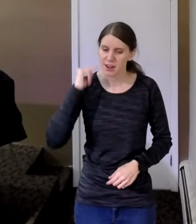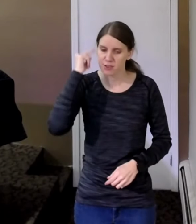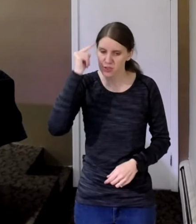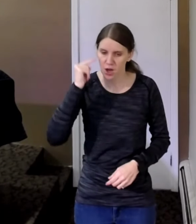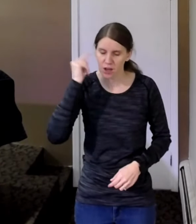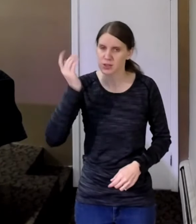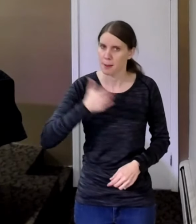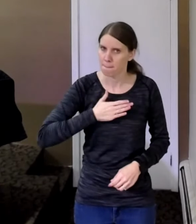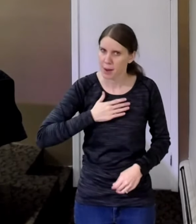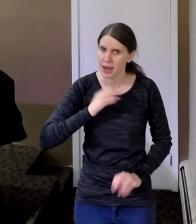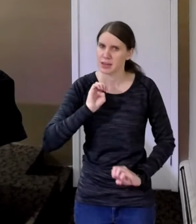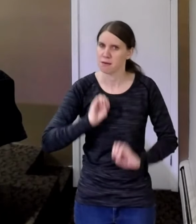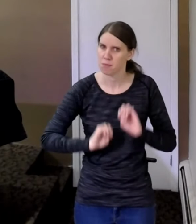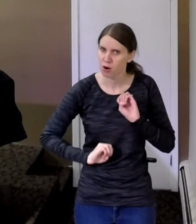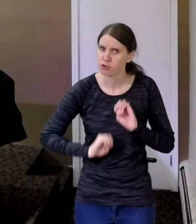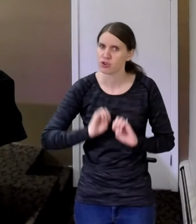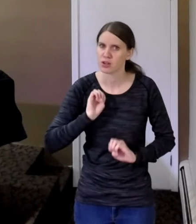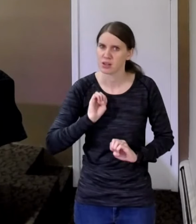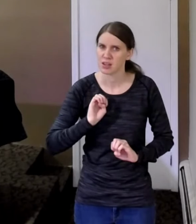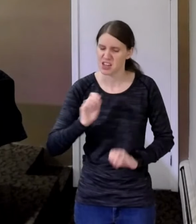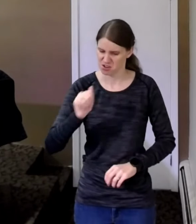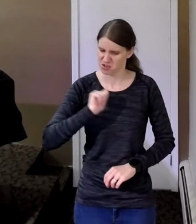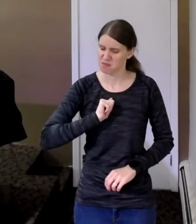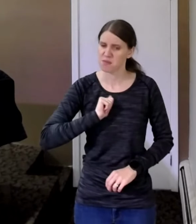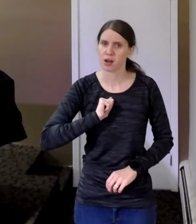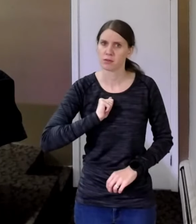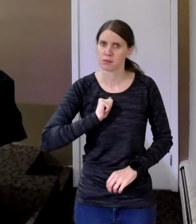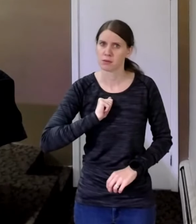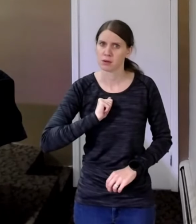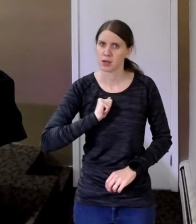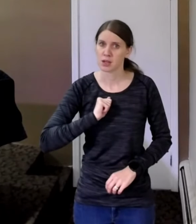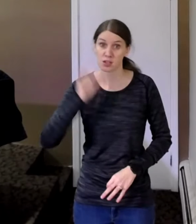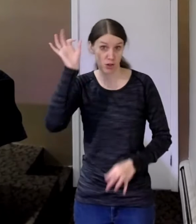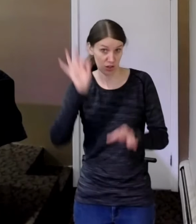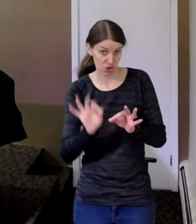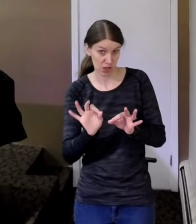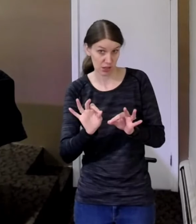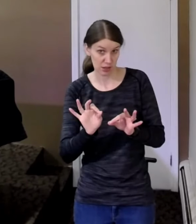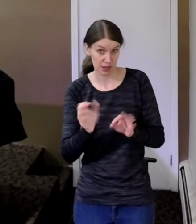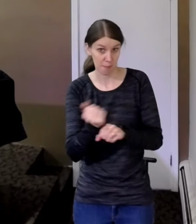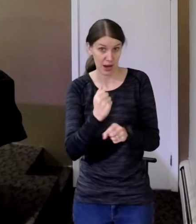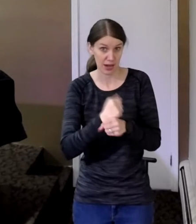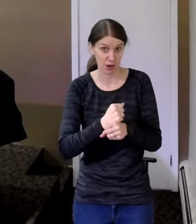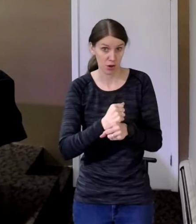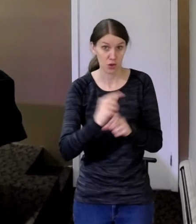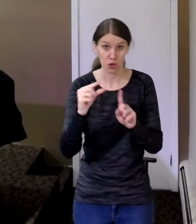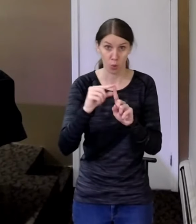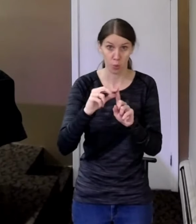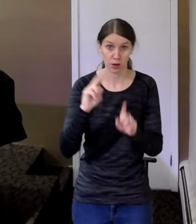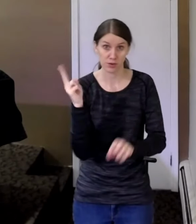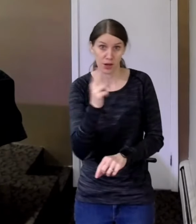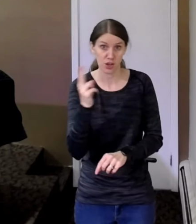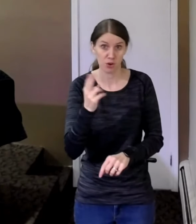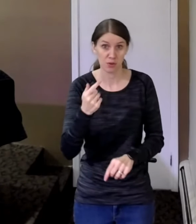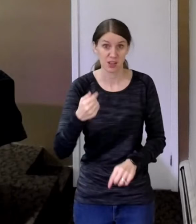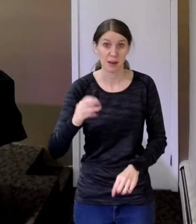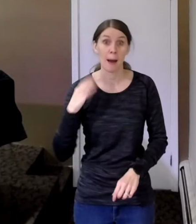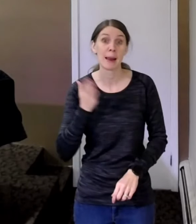emotions are, that's on me. The choices I make, the words that come out of my mouth, those are all on